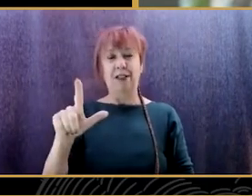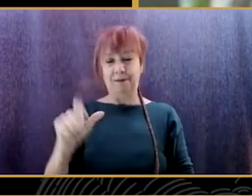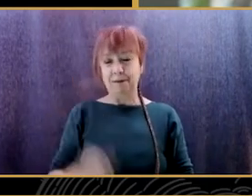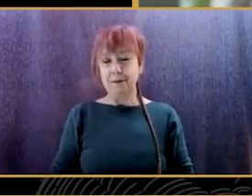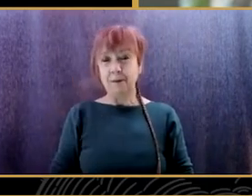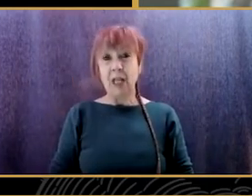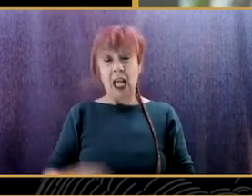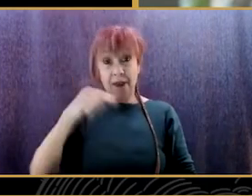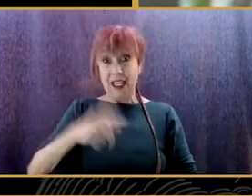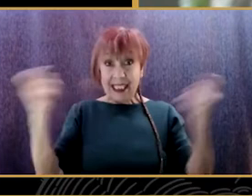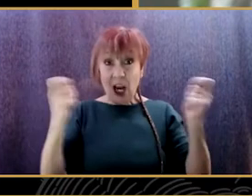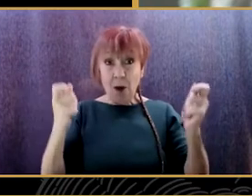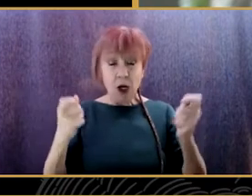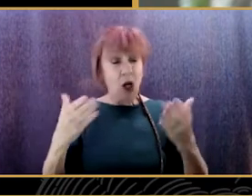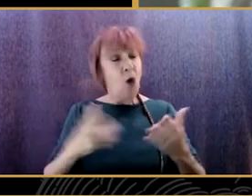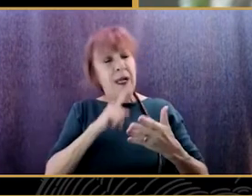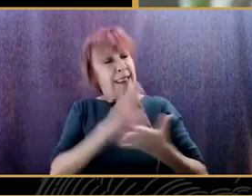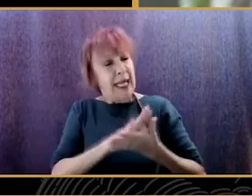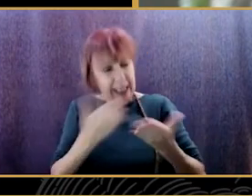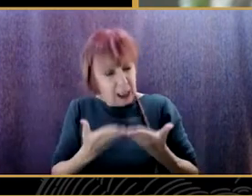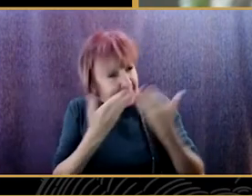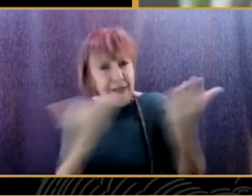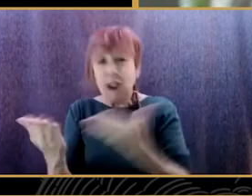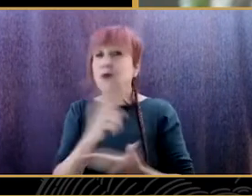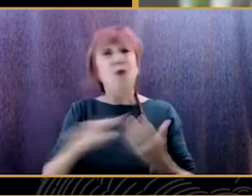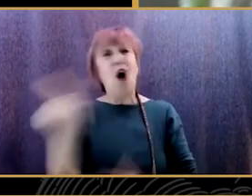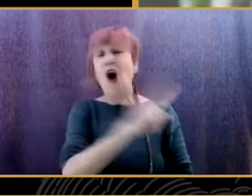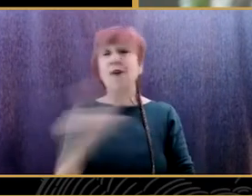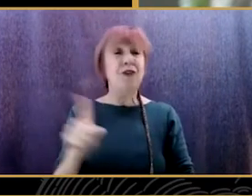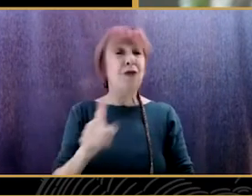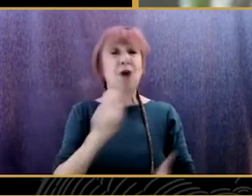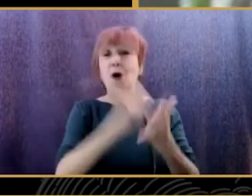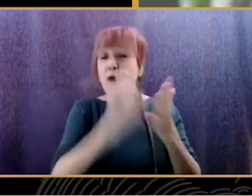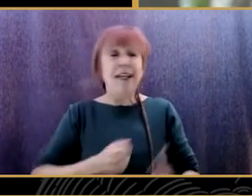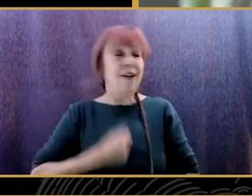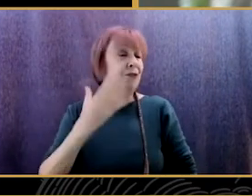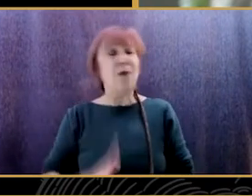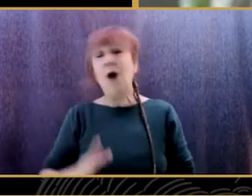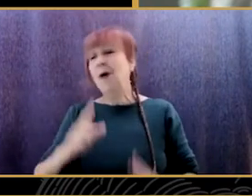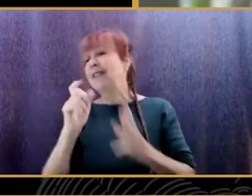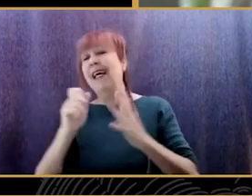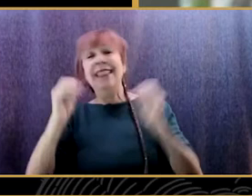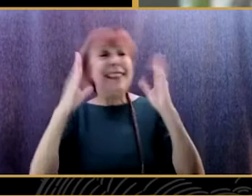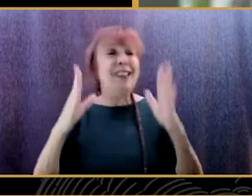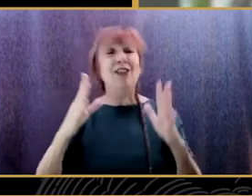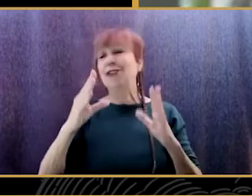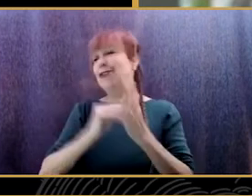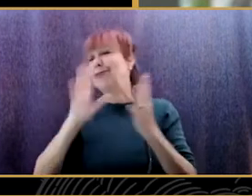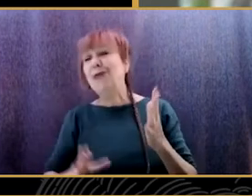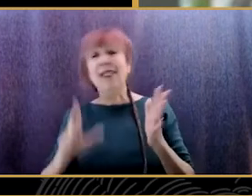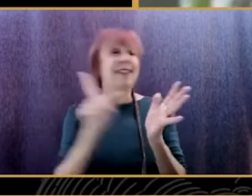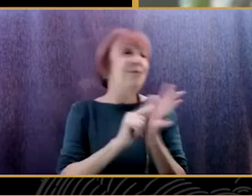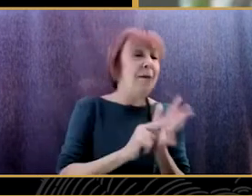dedicate this ceremony to all of you poets and readers, writers and artists, teachers and students, editors and critics,